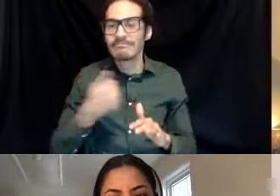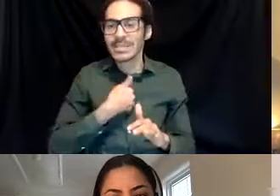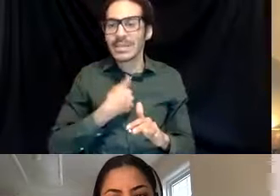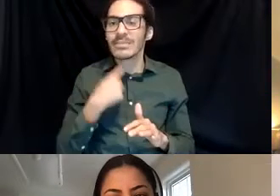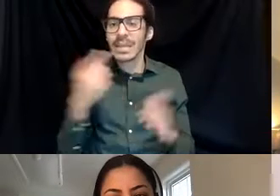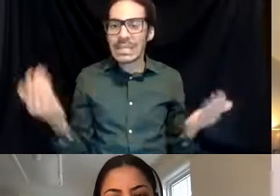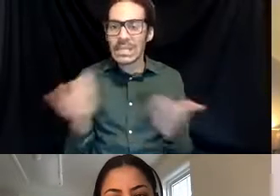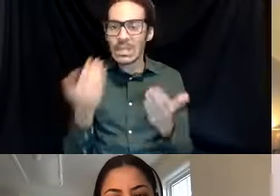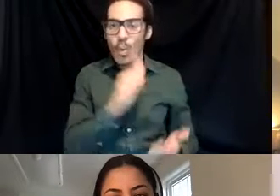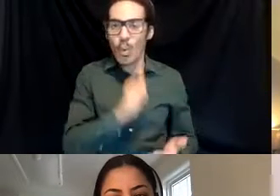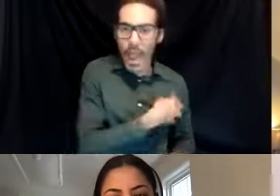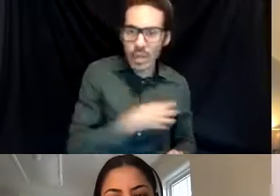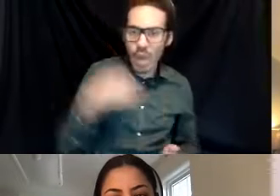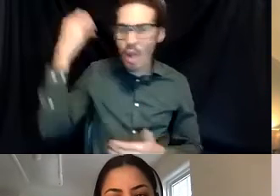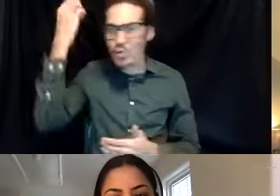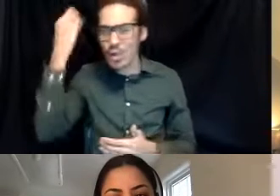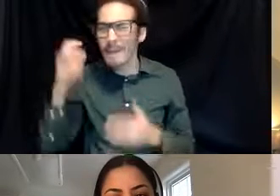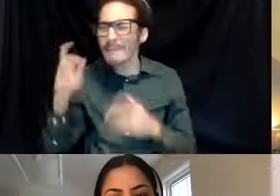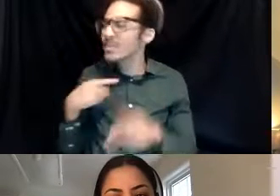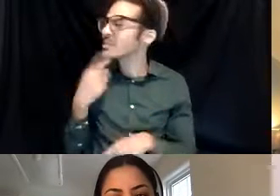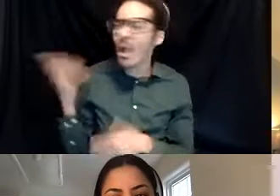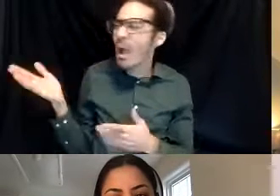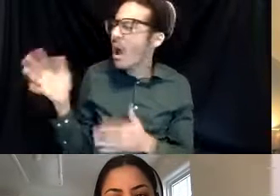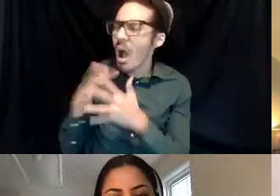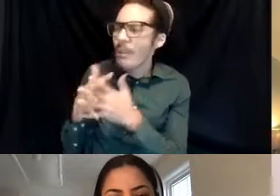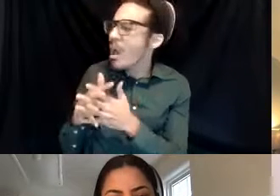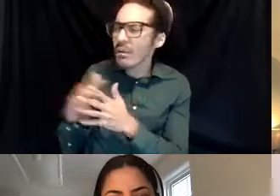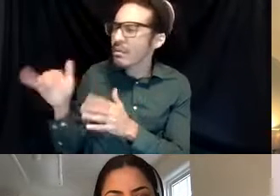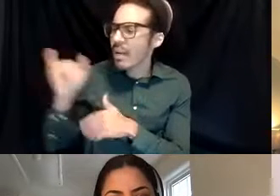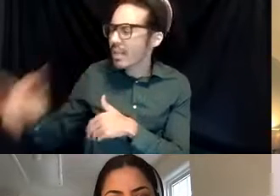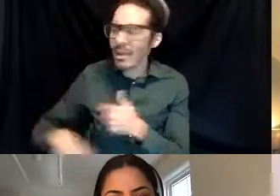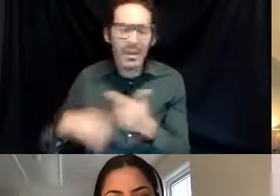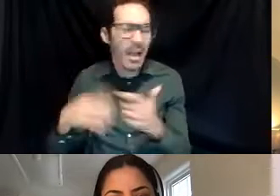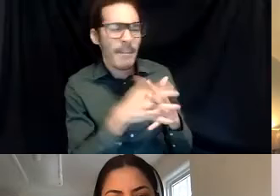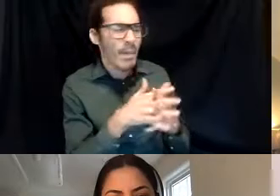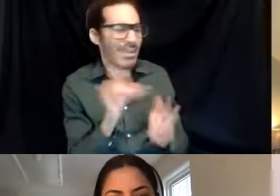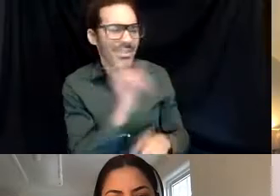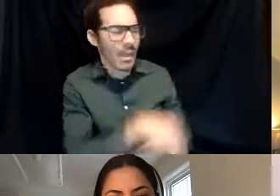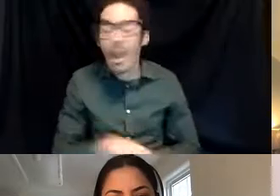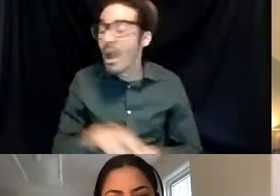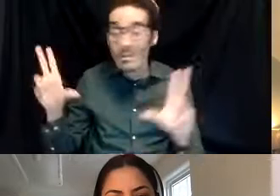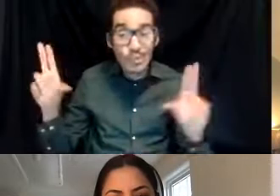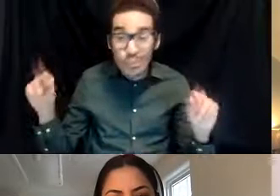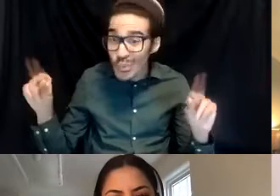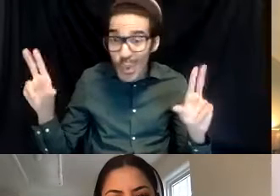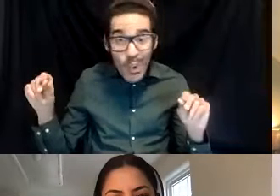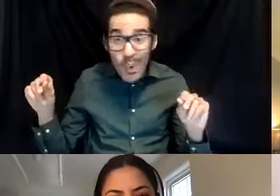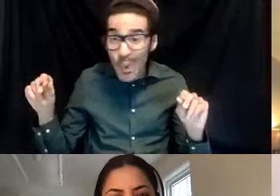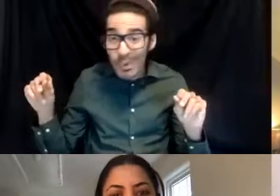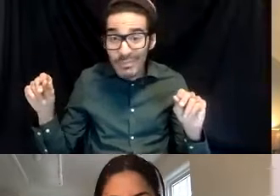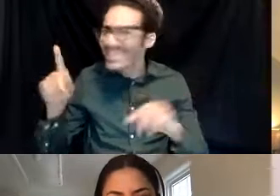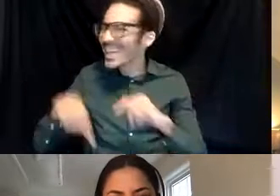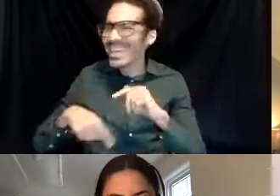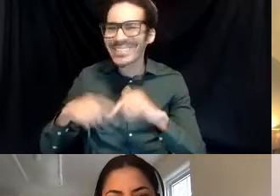Croatia or I'm here in Europe and people say, oh, Americans are like this or Americans are like that. And then I constantly have to point out, well, you can't